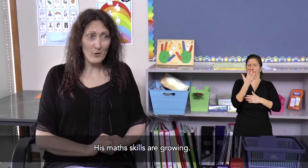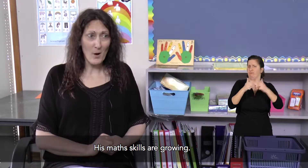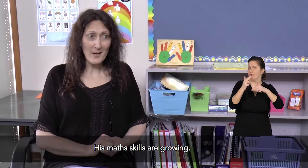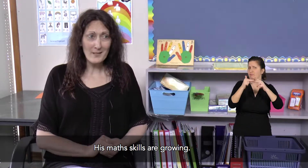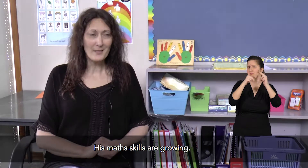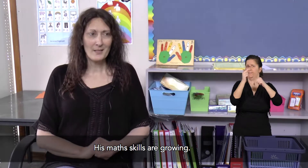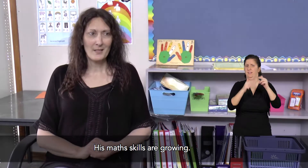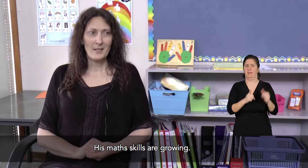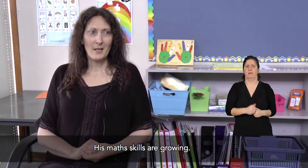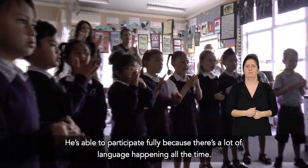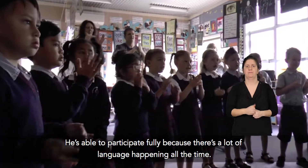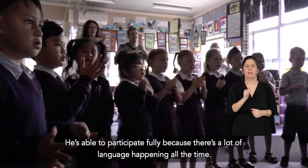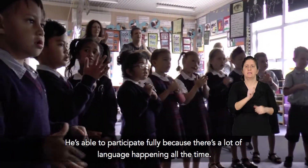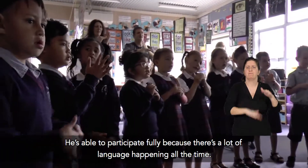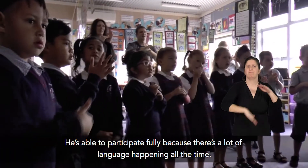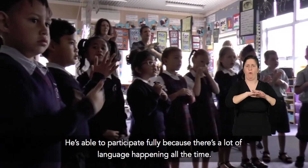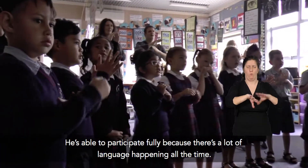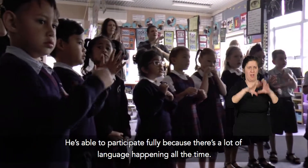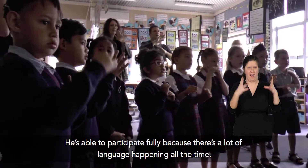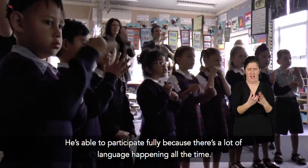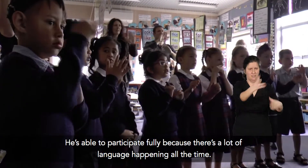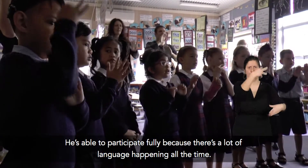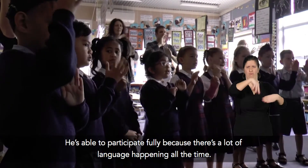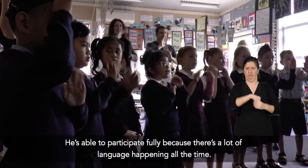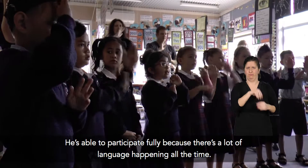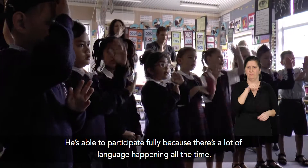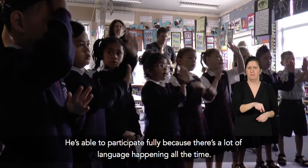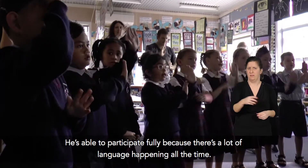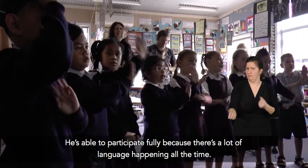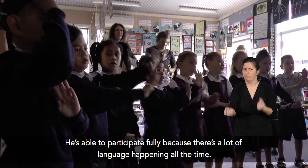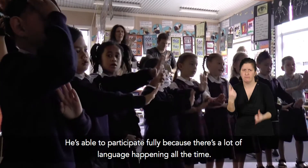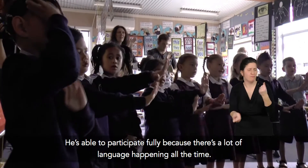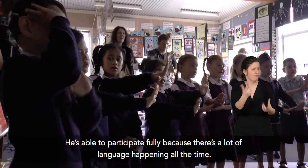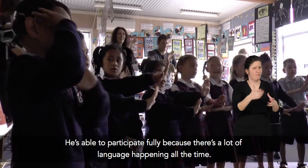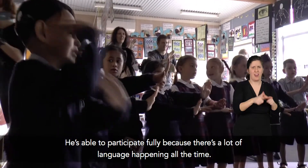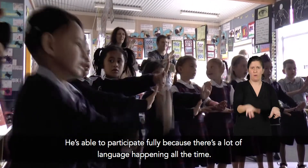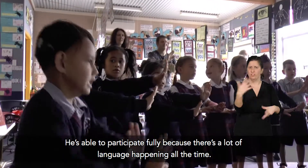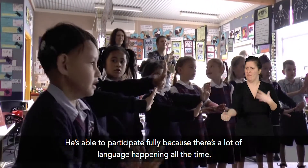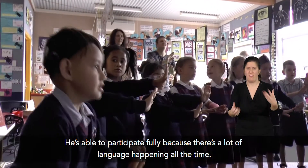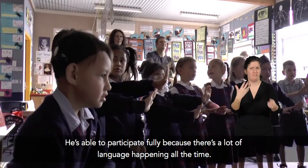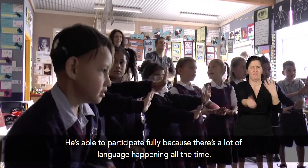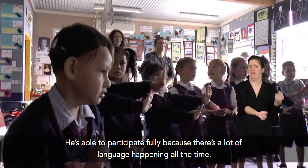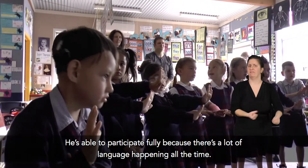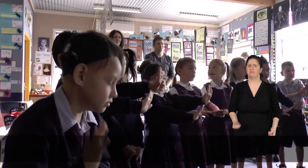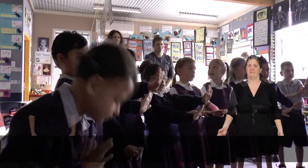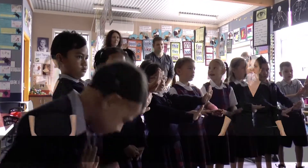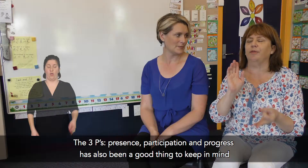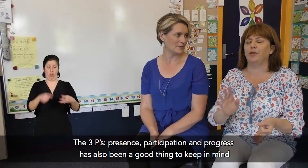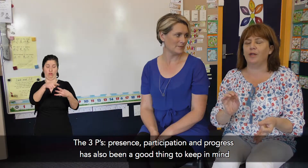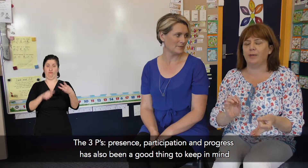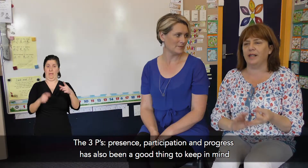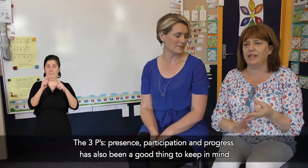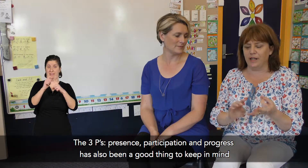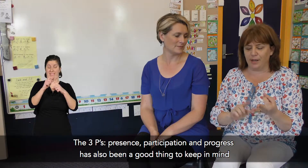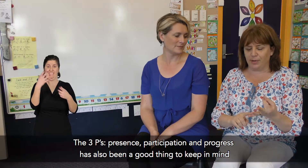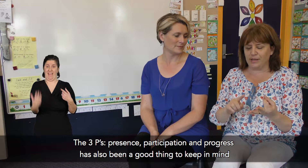skills are growing. He's able to participate fully because there's a lot of language happening all the time. The